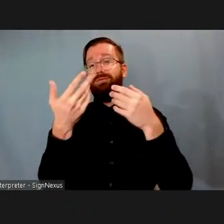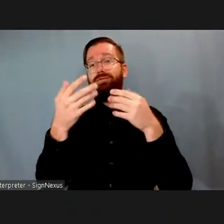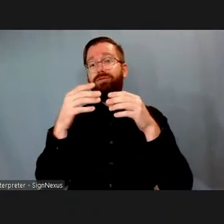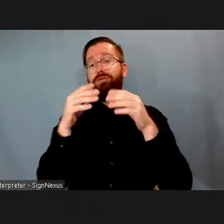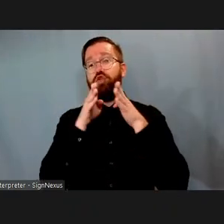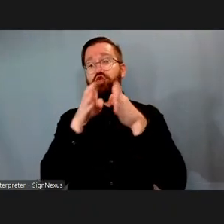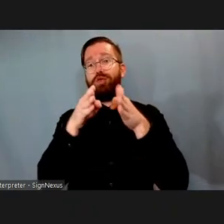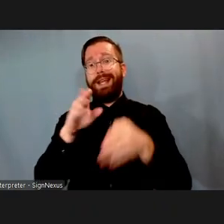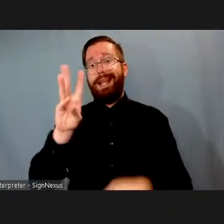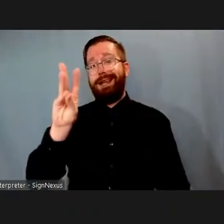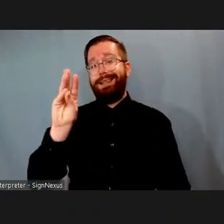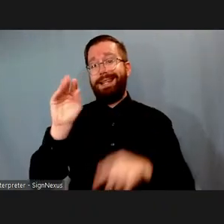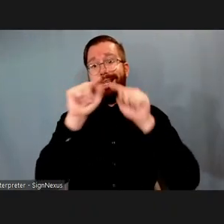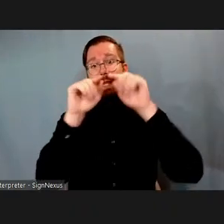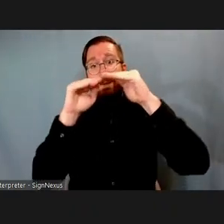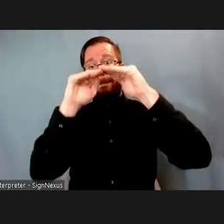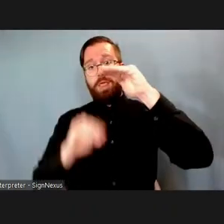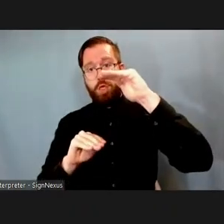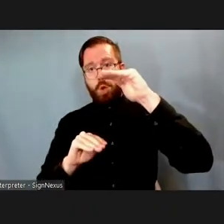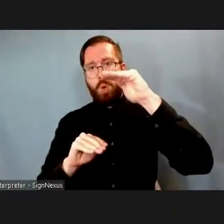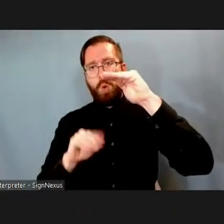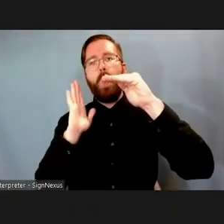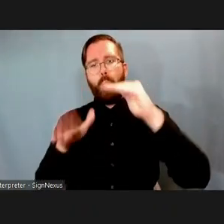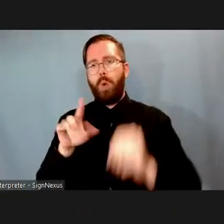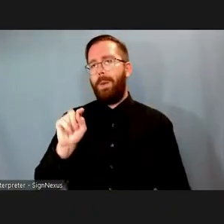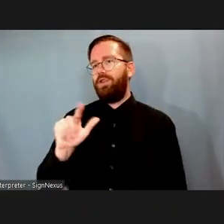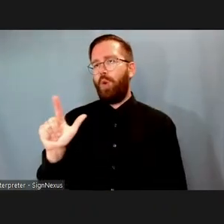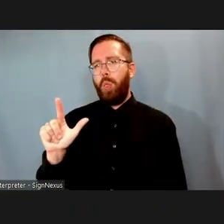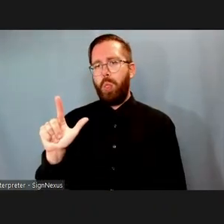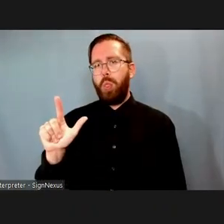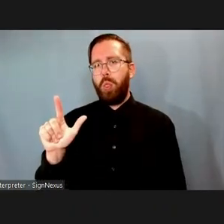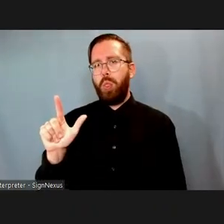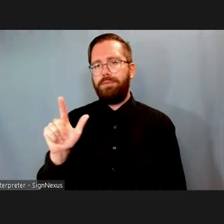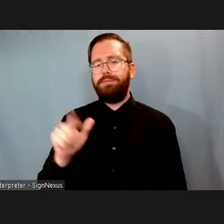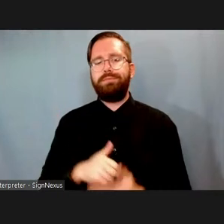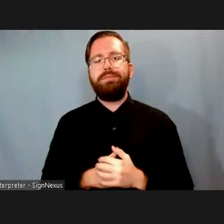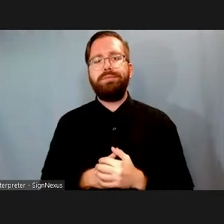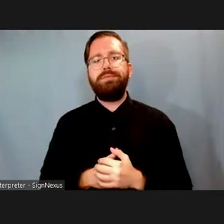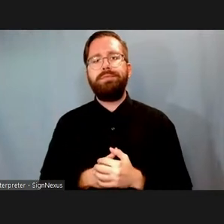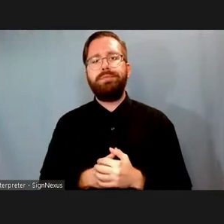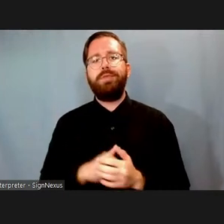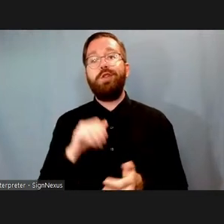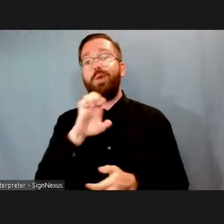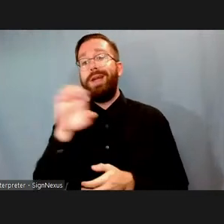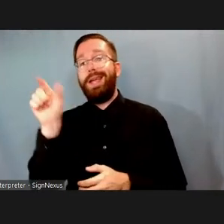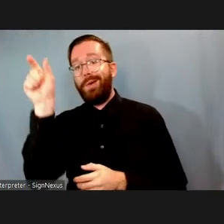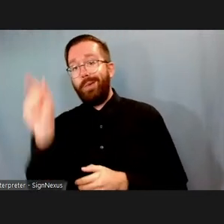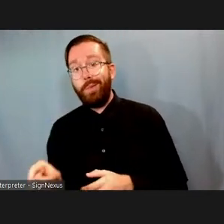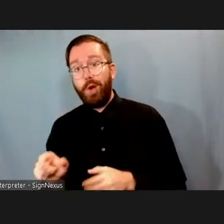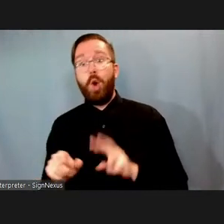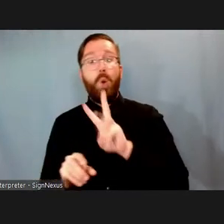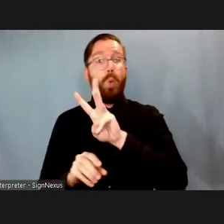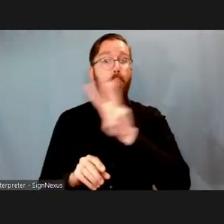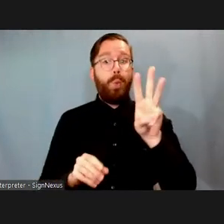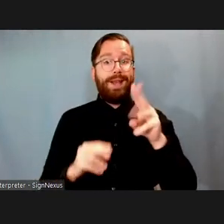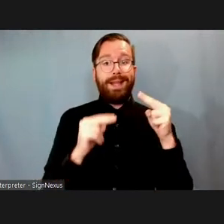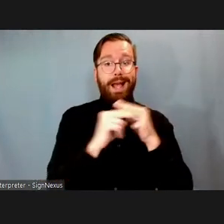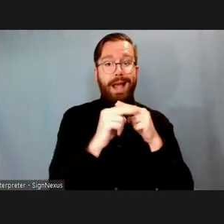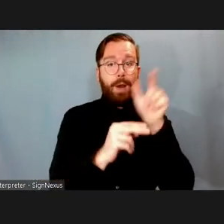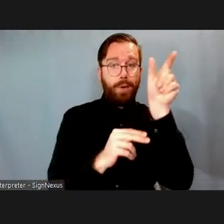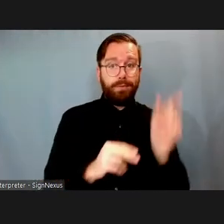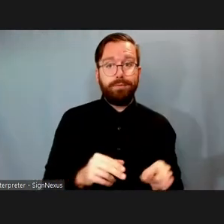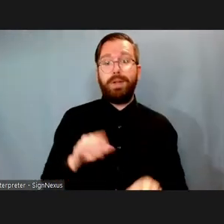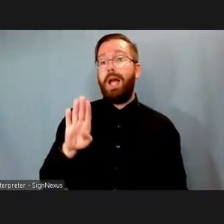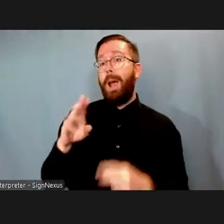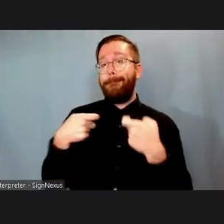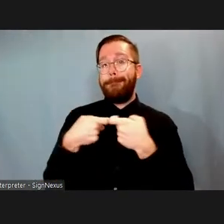orange would be told the fdr drive west side highway battery park underpass and any surface roadway portion